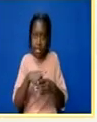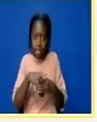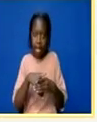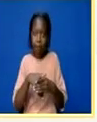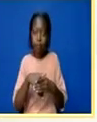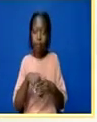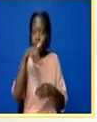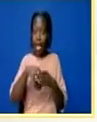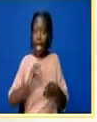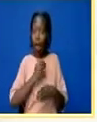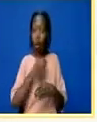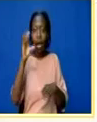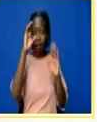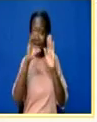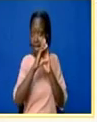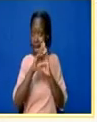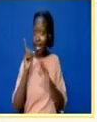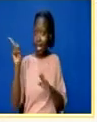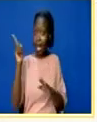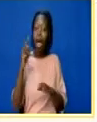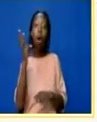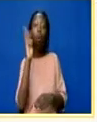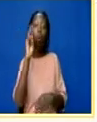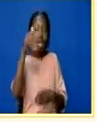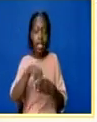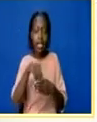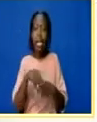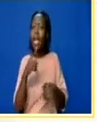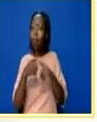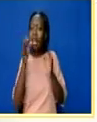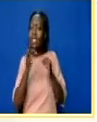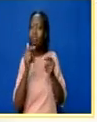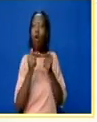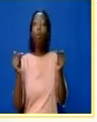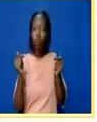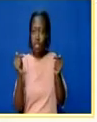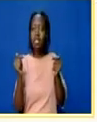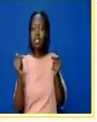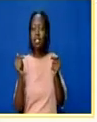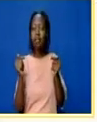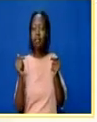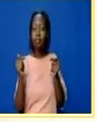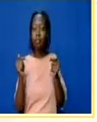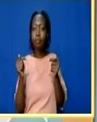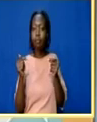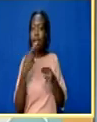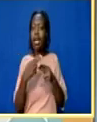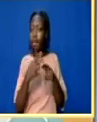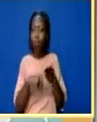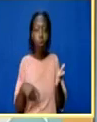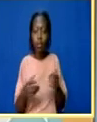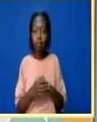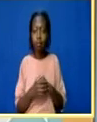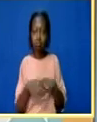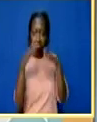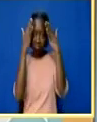In our diagram, I can see the land. Water is inside. Mm, yes. What about now? If it was vice versa. It was vice versa. The land is inside. I don't